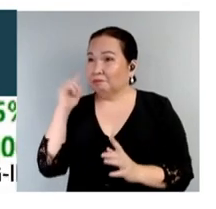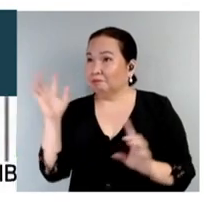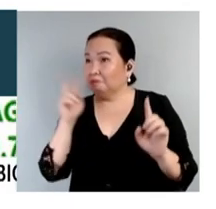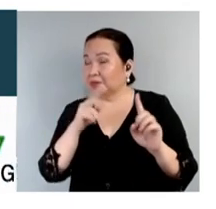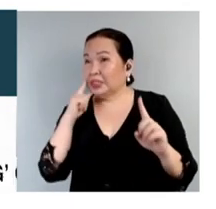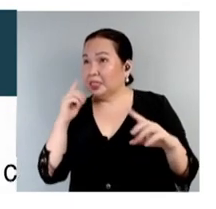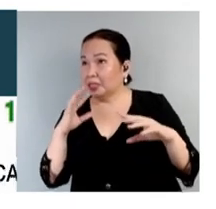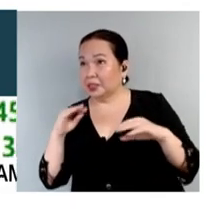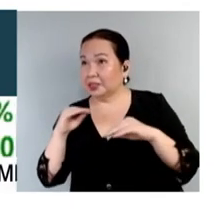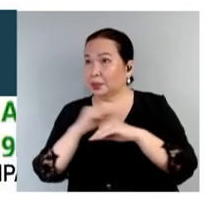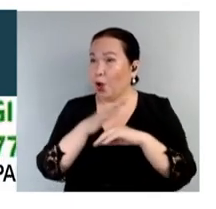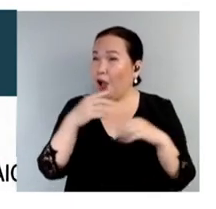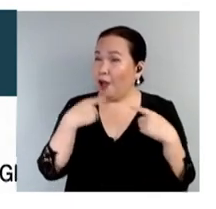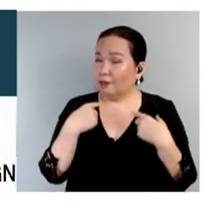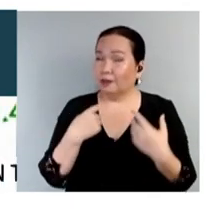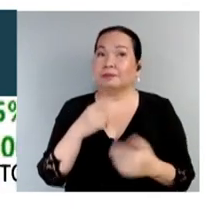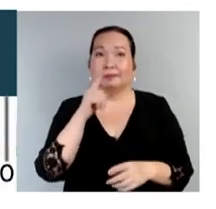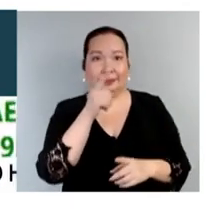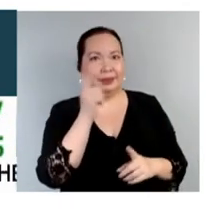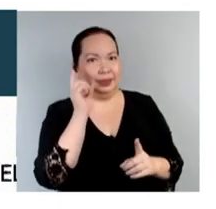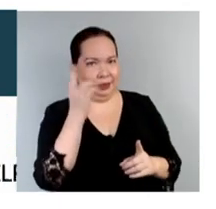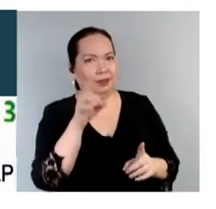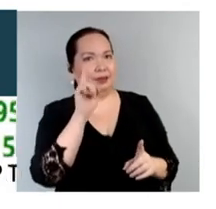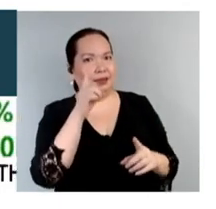That's another issue.